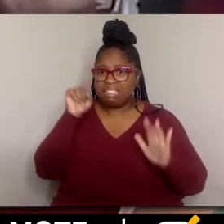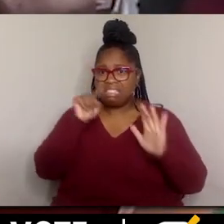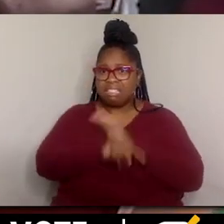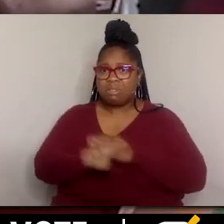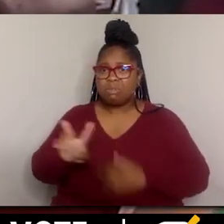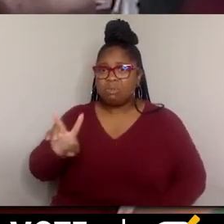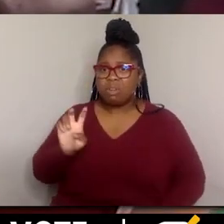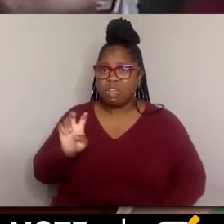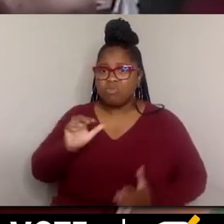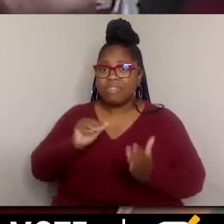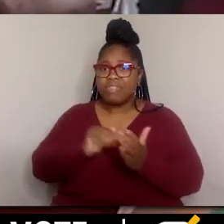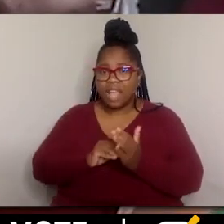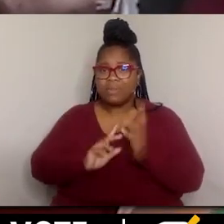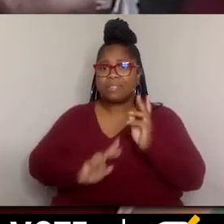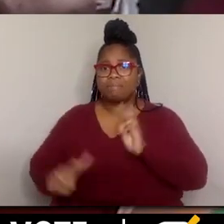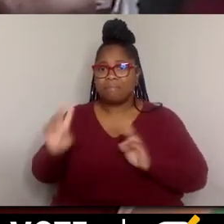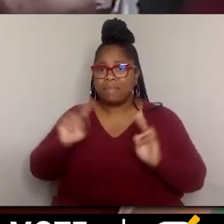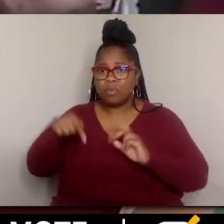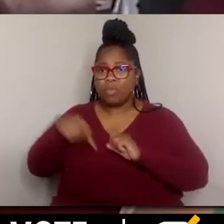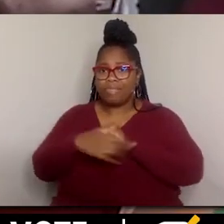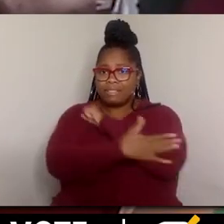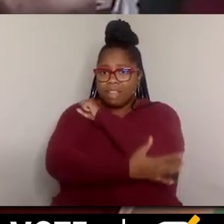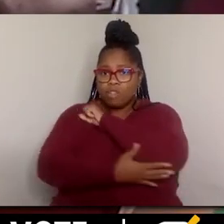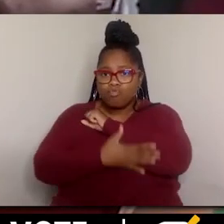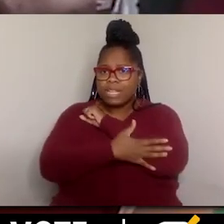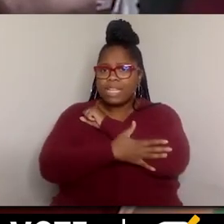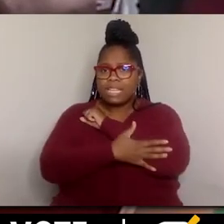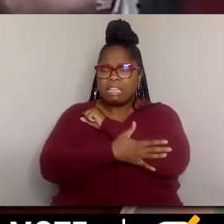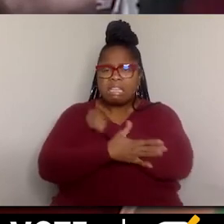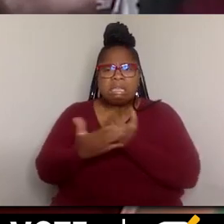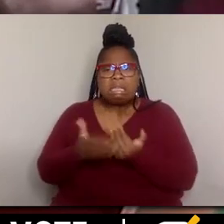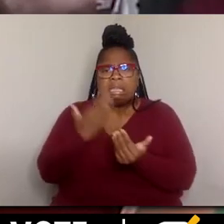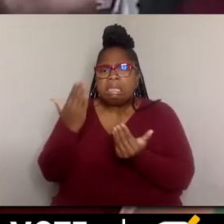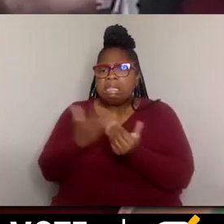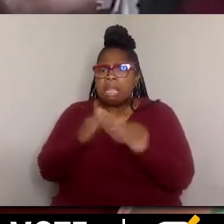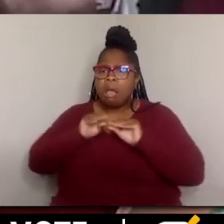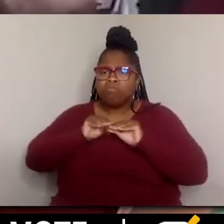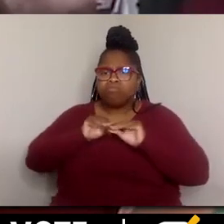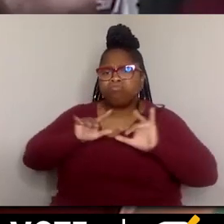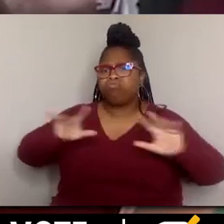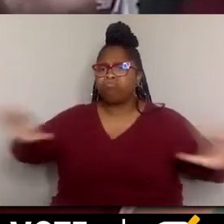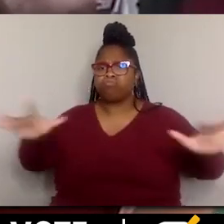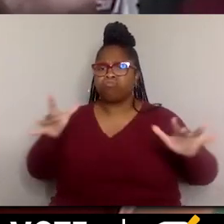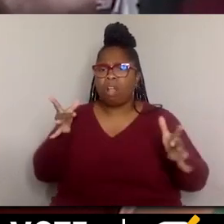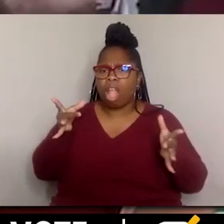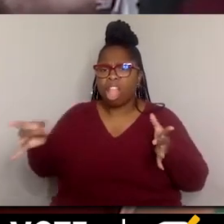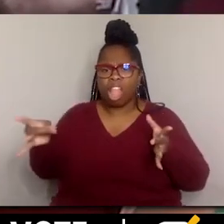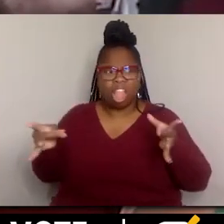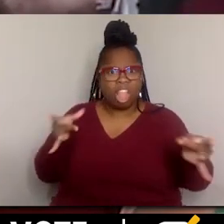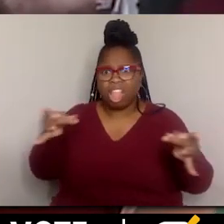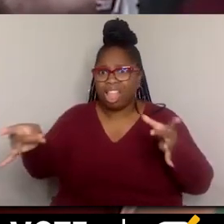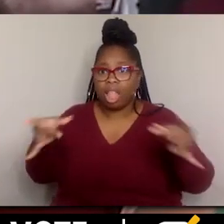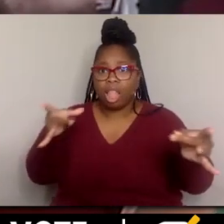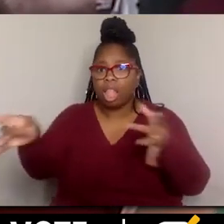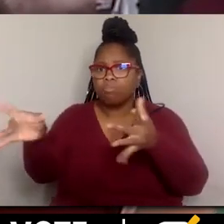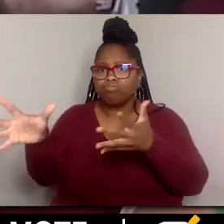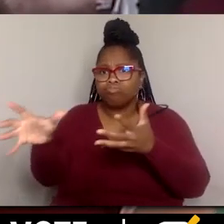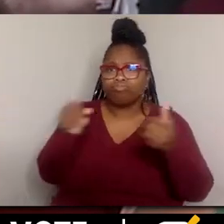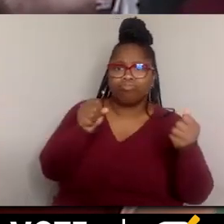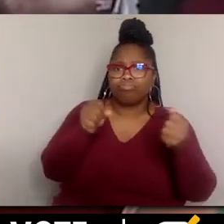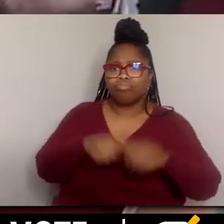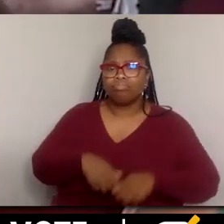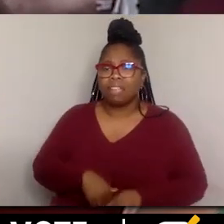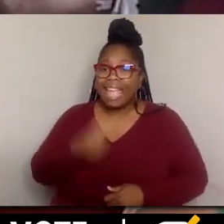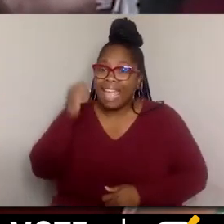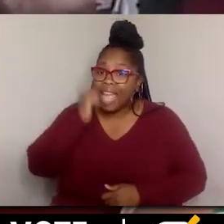this country and spreads through our communities rapidly. Workers are being asked to risk their lives